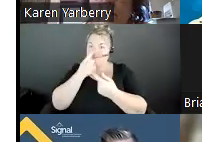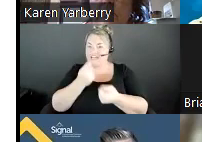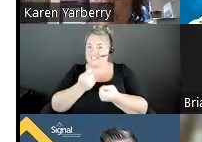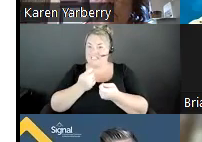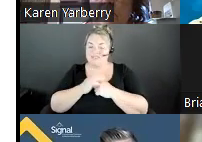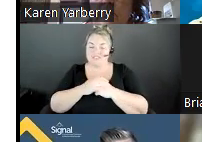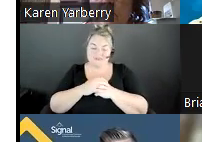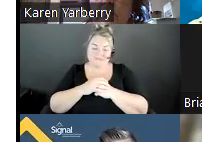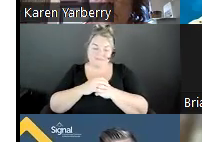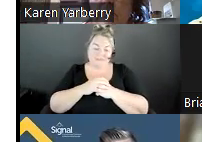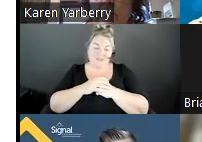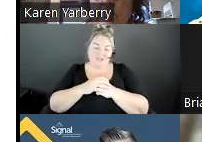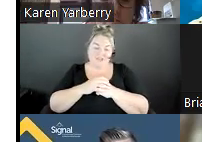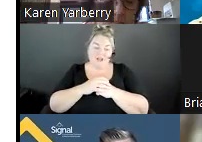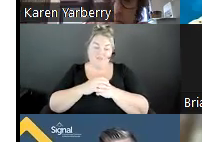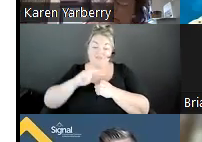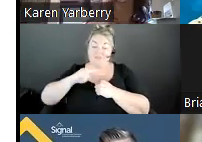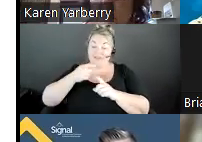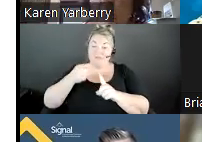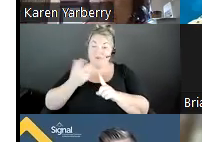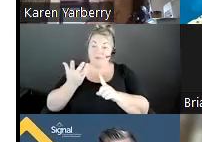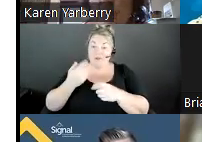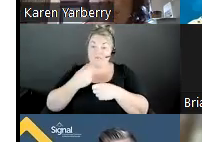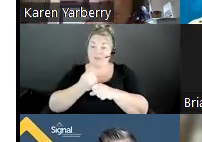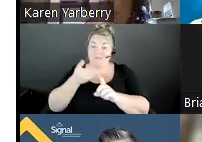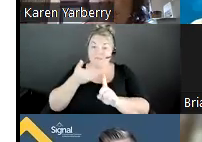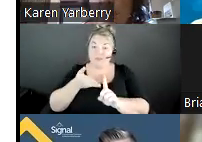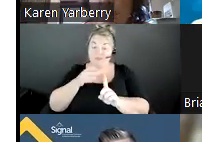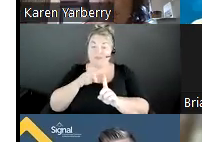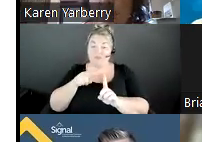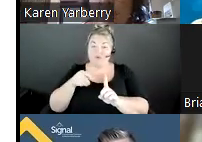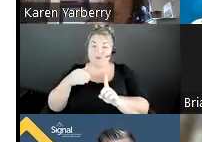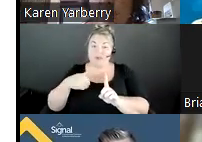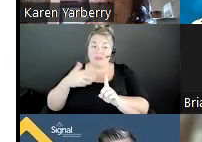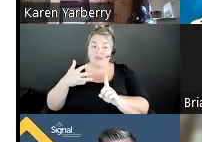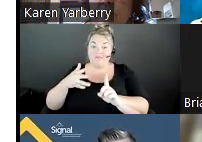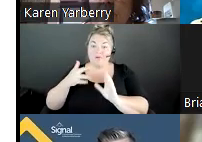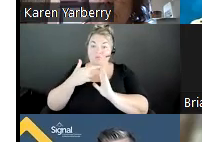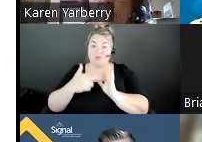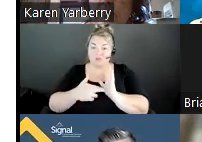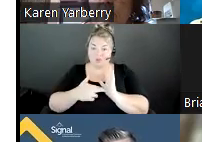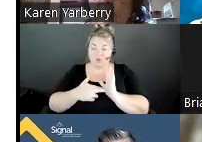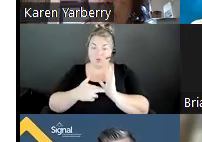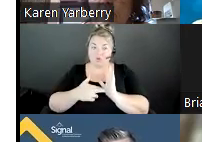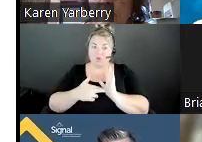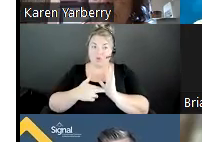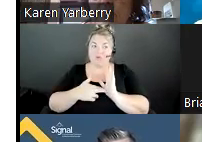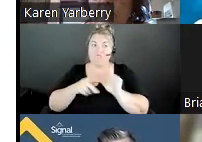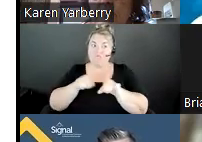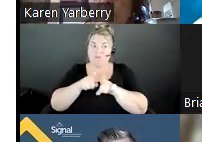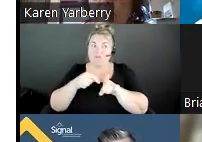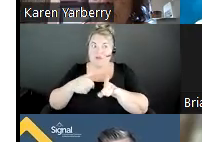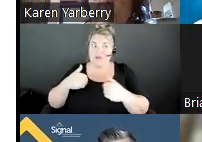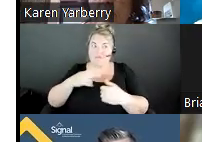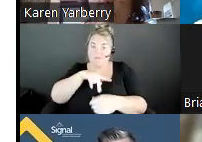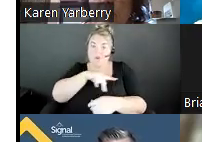interesting. The second point I want to make there is that if you have registered as I have a personal interest